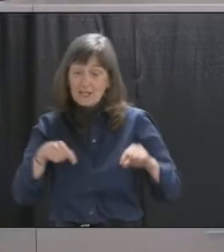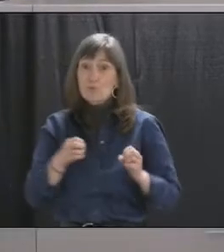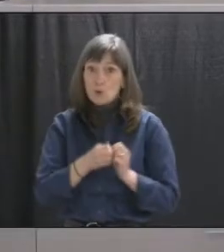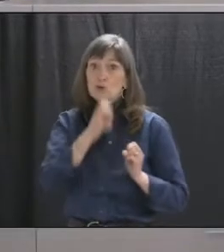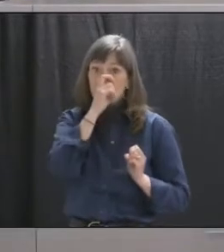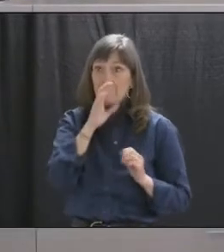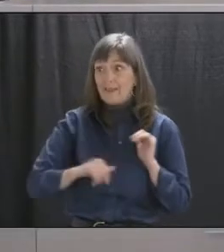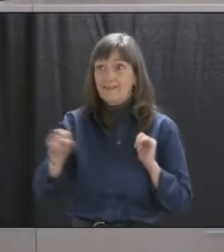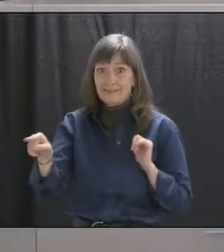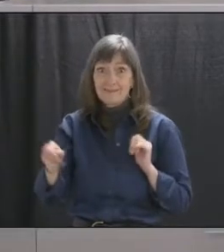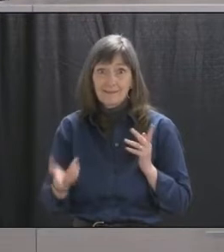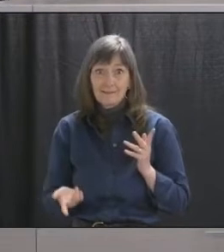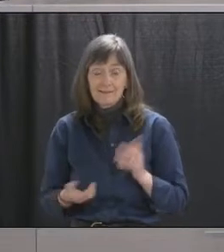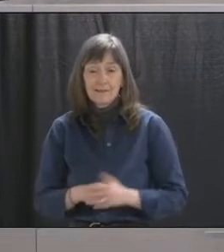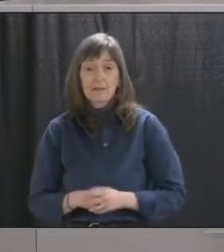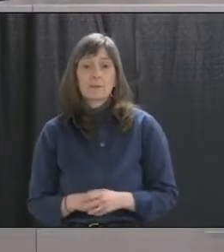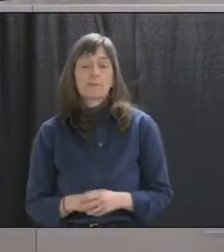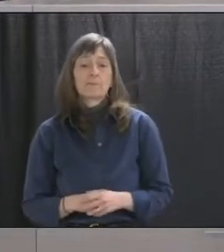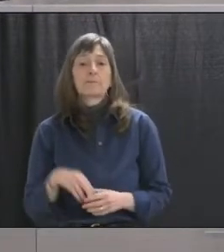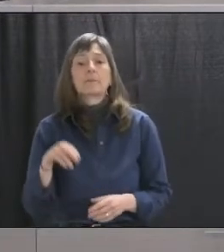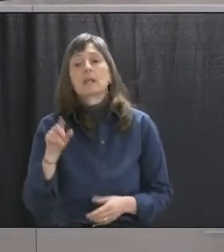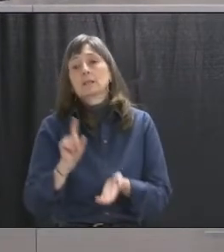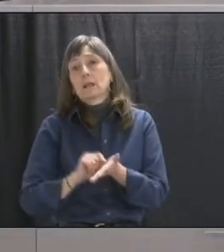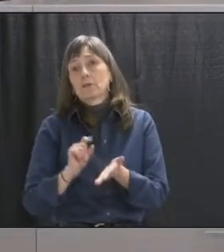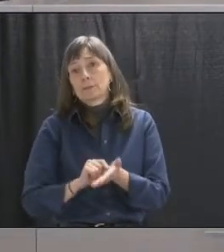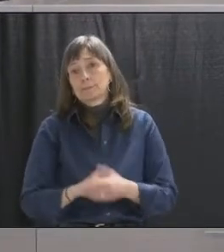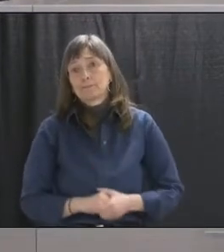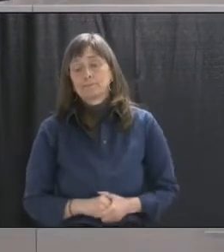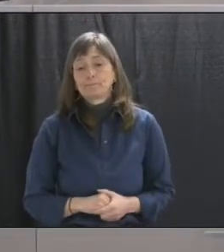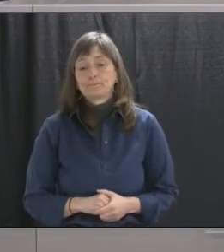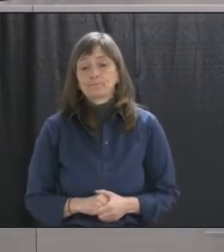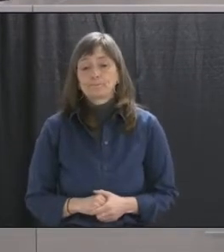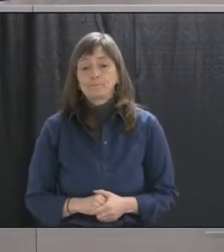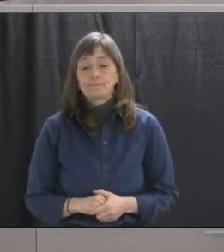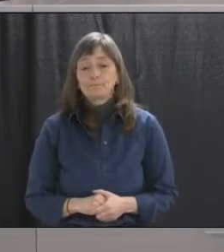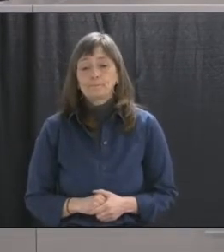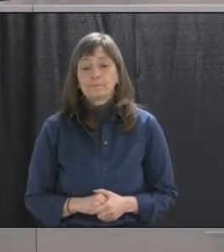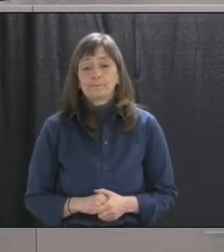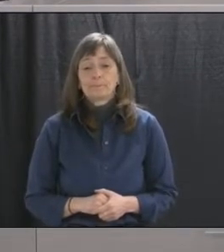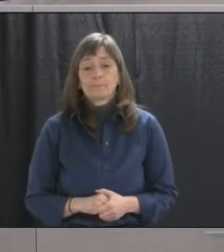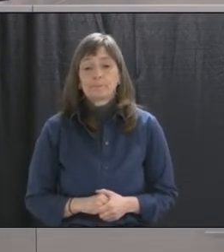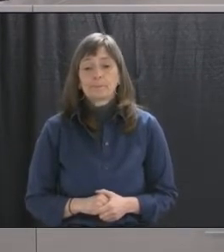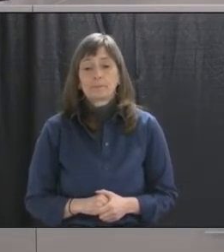Our next questions are from David Marr of The Telegram. Please go ahead.